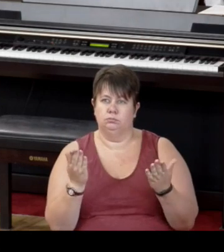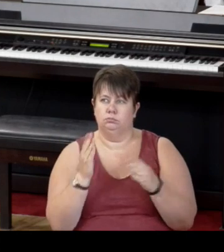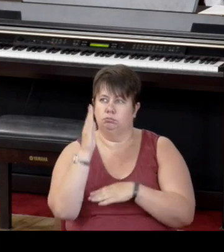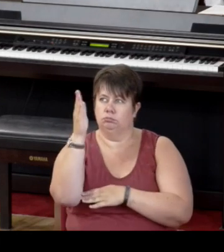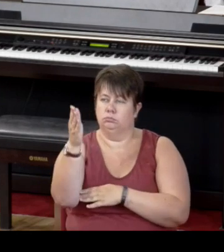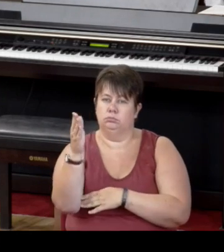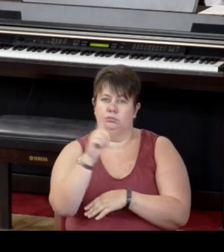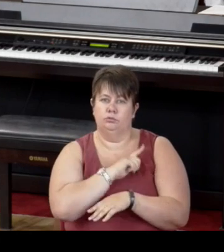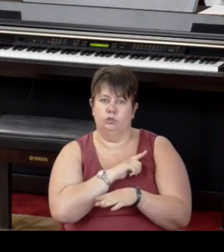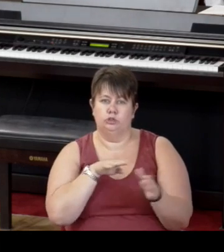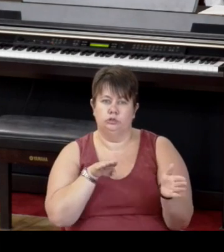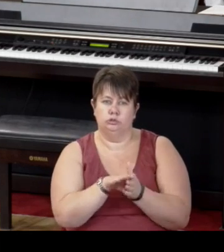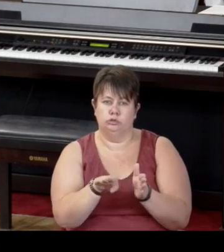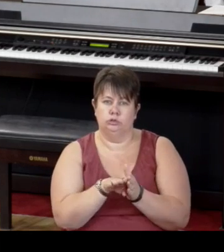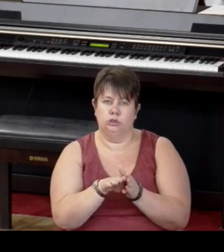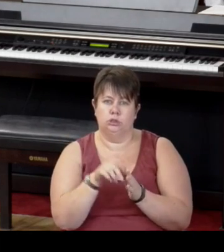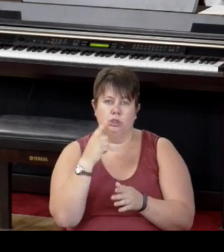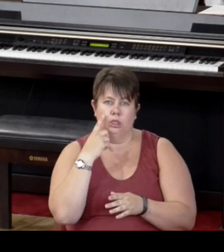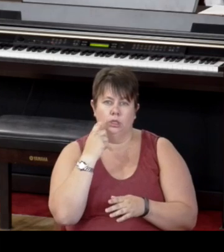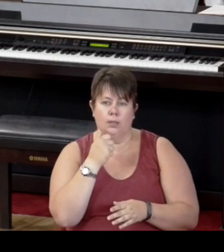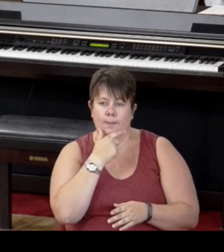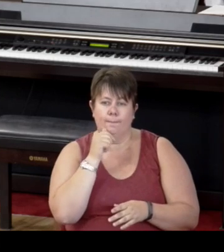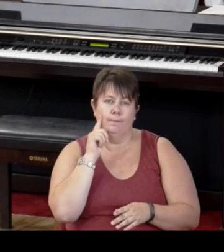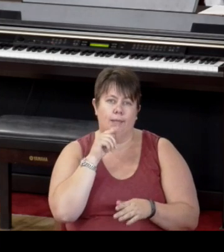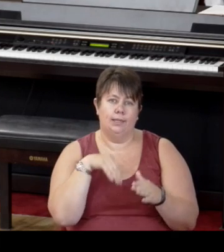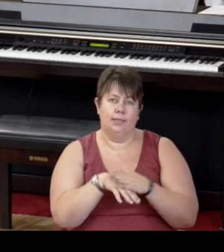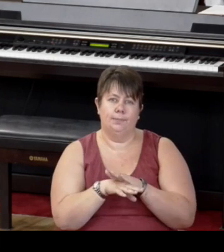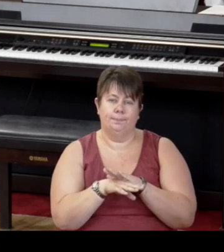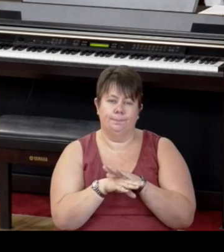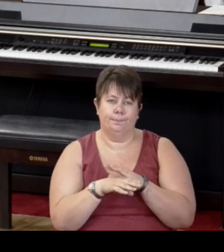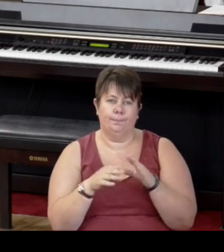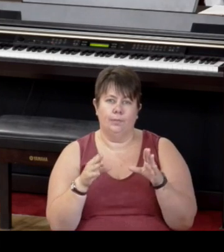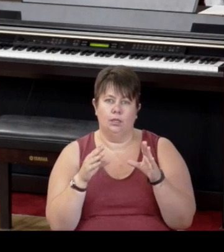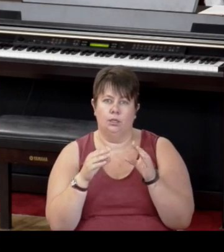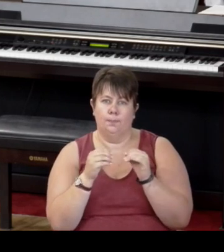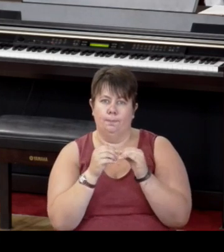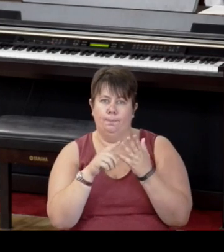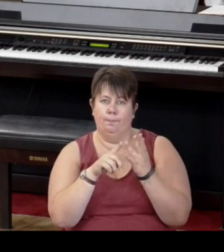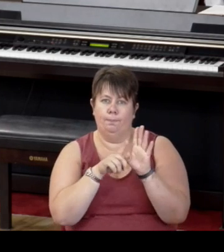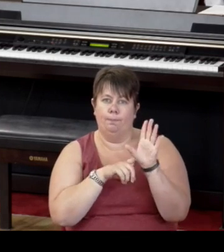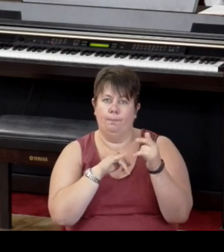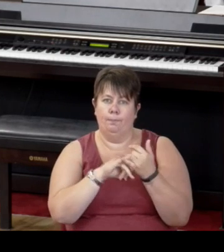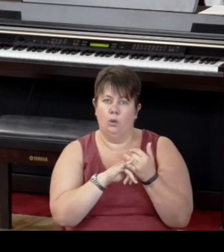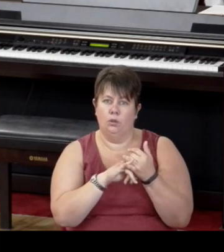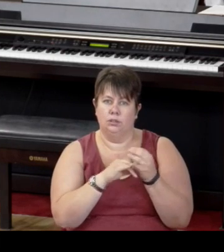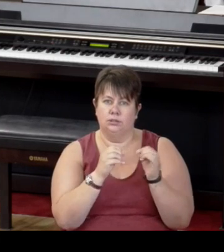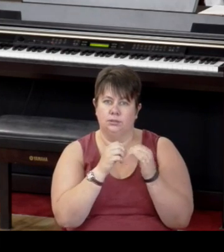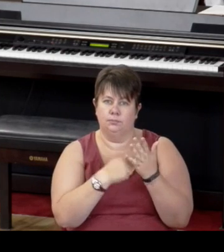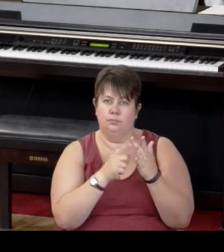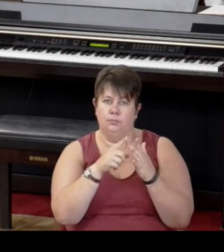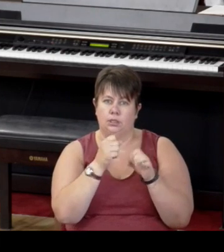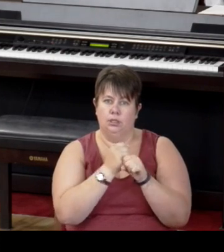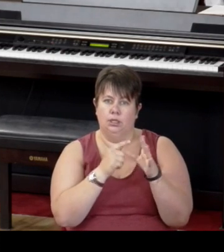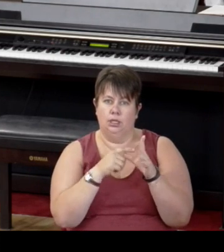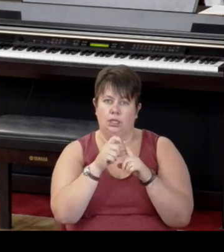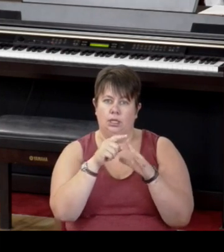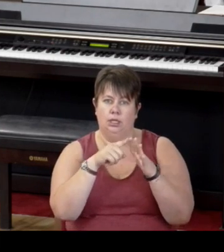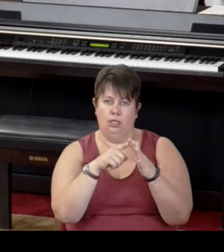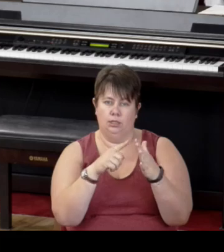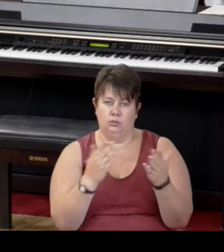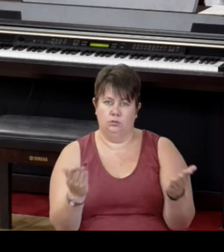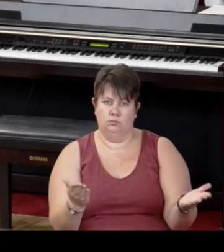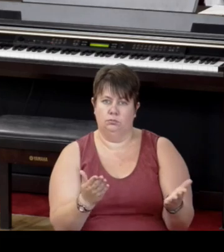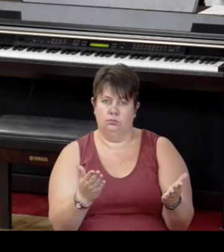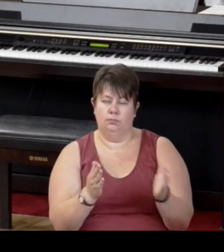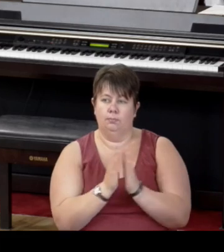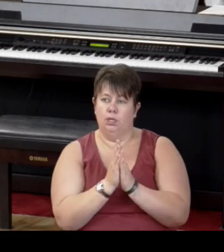for young men in the Boys Brigade as they pursue their training to become officers. So please do pray for